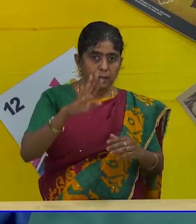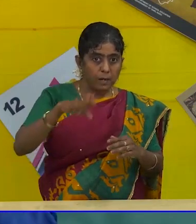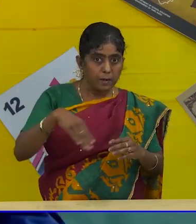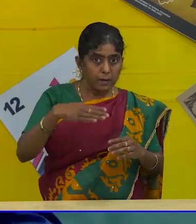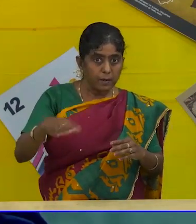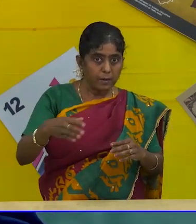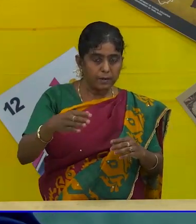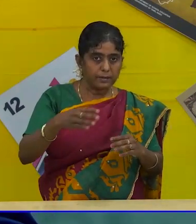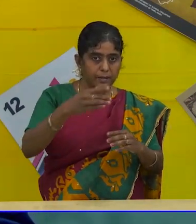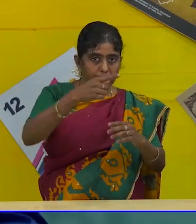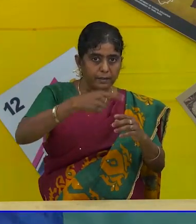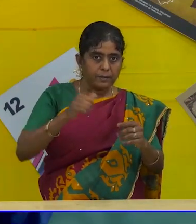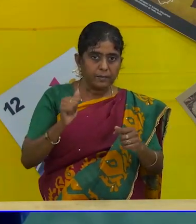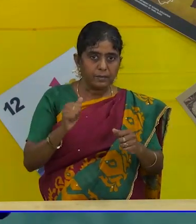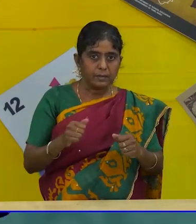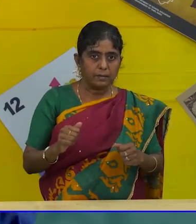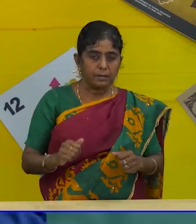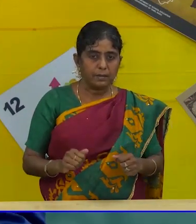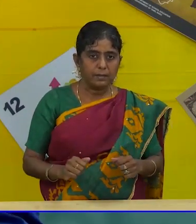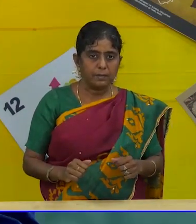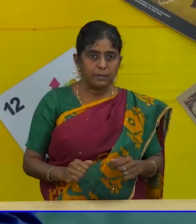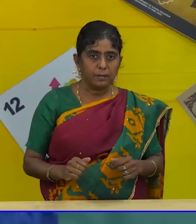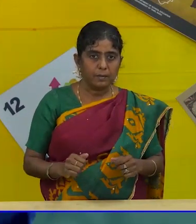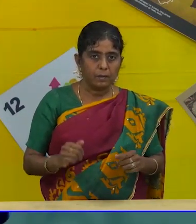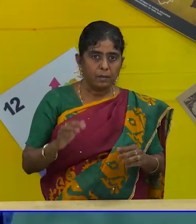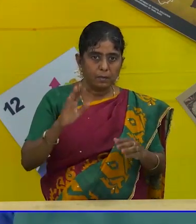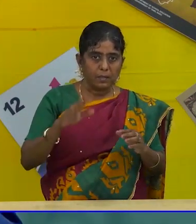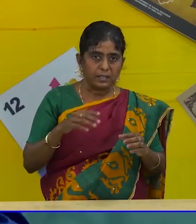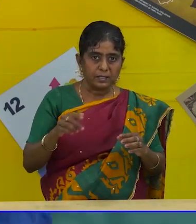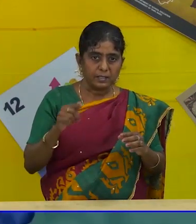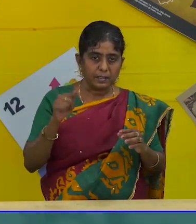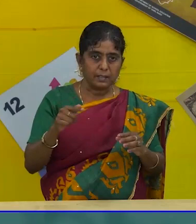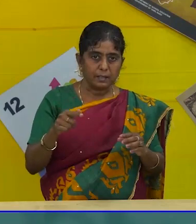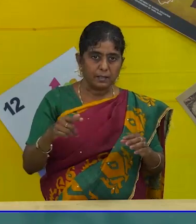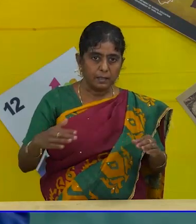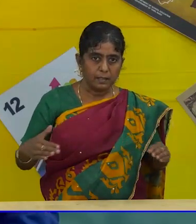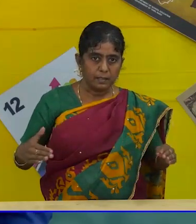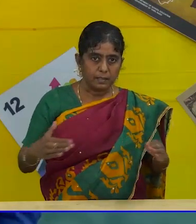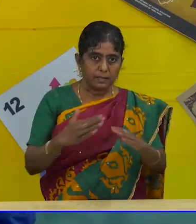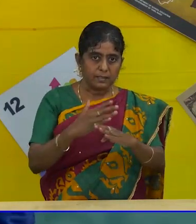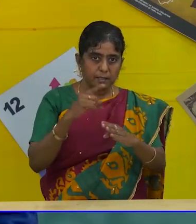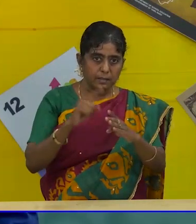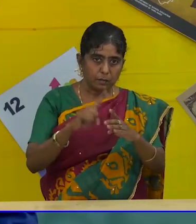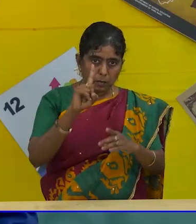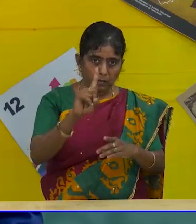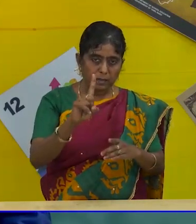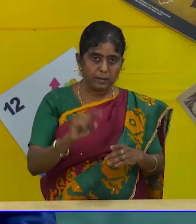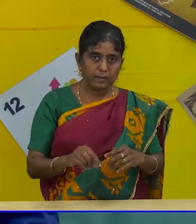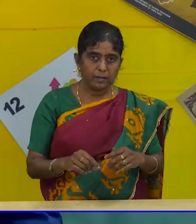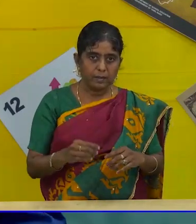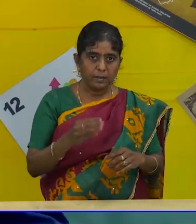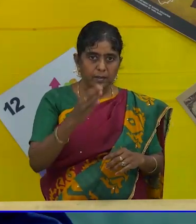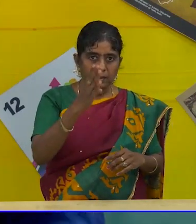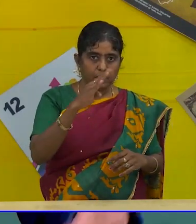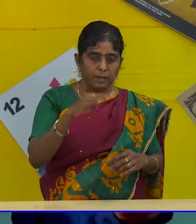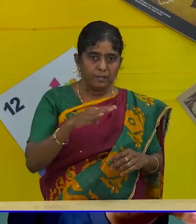in a graph, you will definitely see that both the straight line intersect at single point. That point is 9